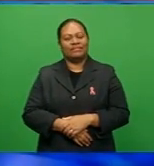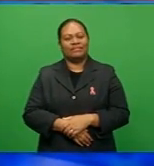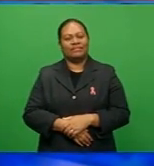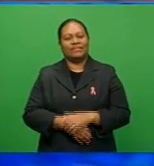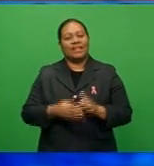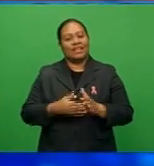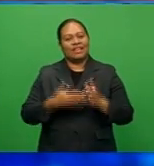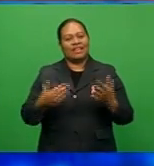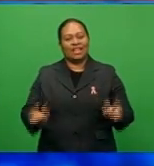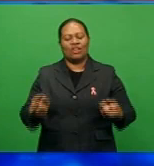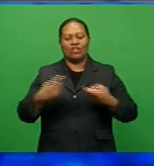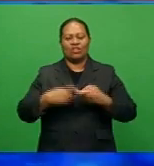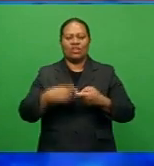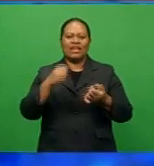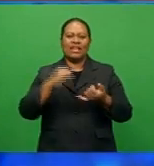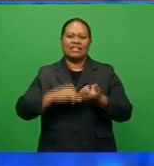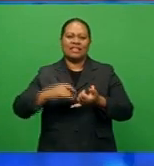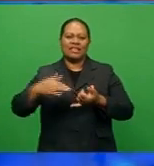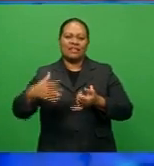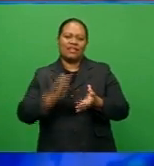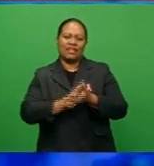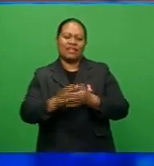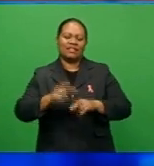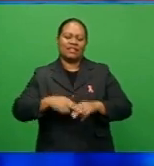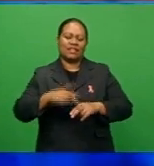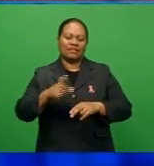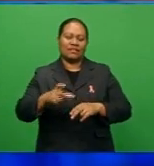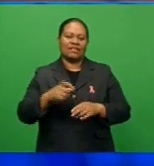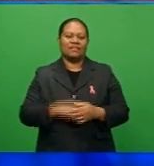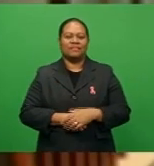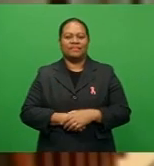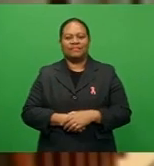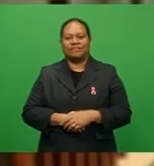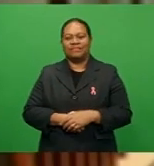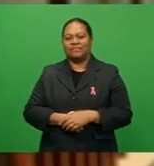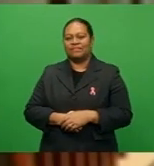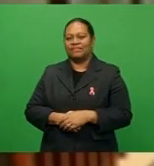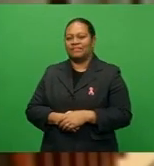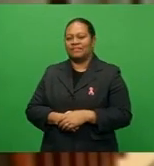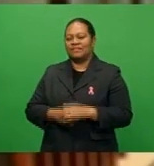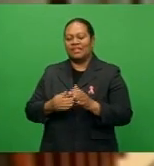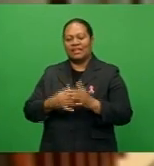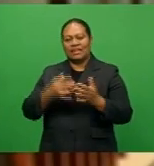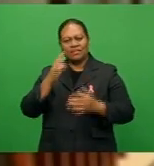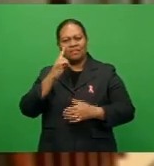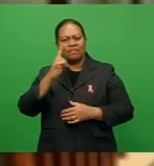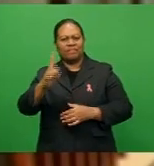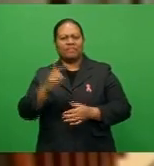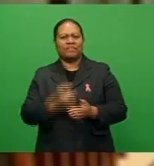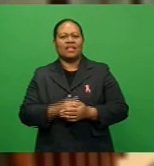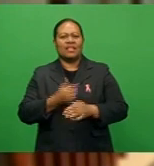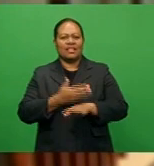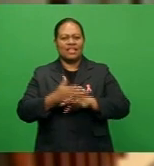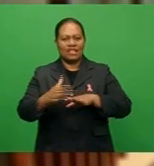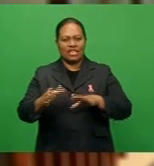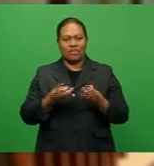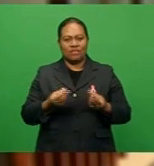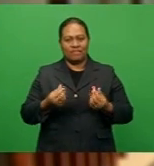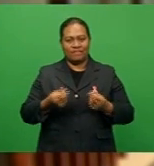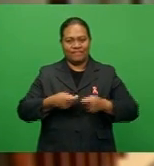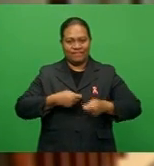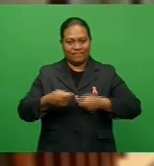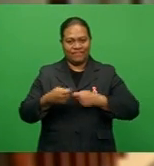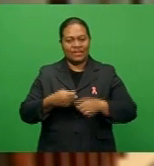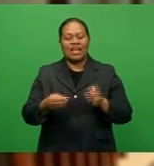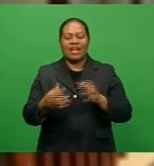We now join Sanifa from HFC Bank with the latest from the money market. Looking at the latest from the currency market, The